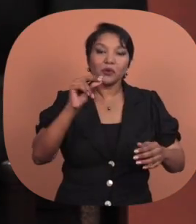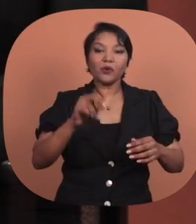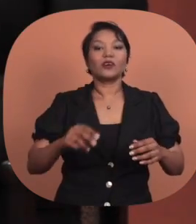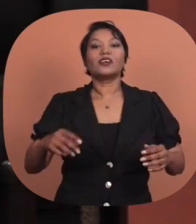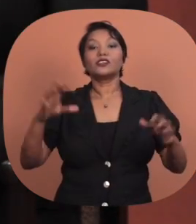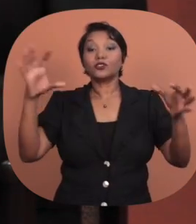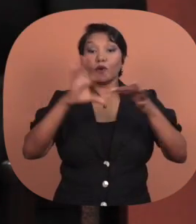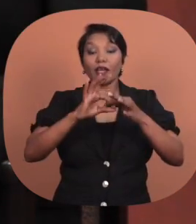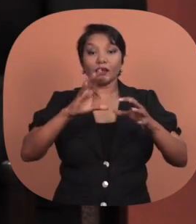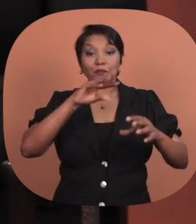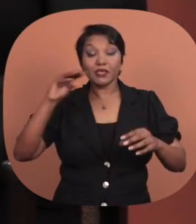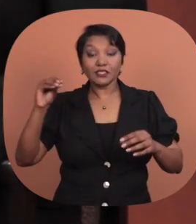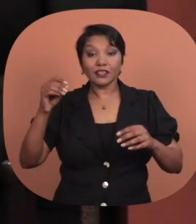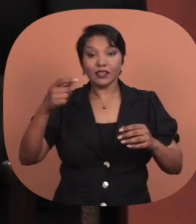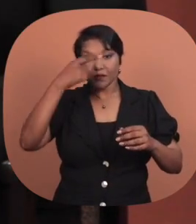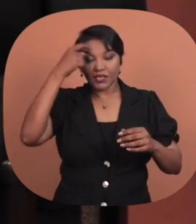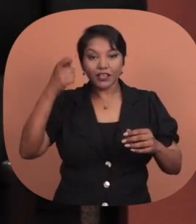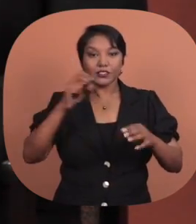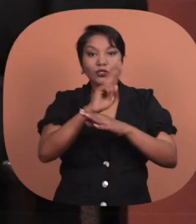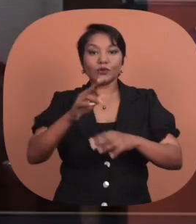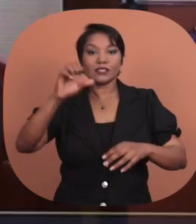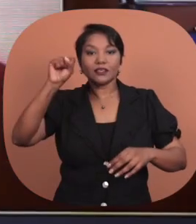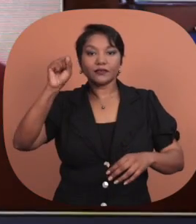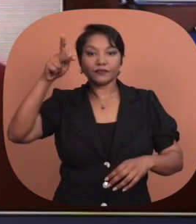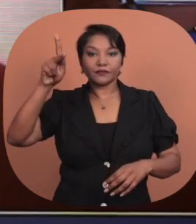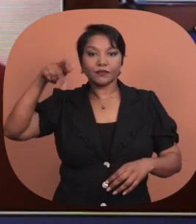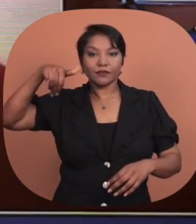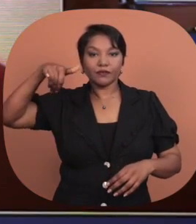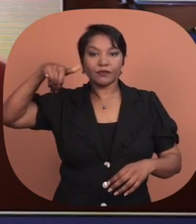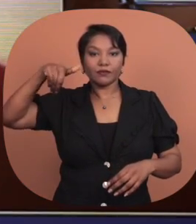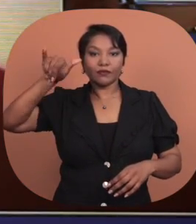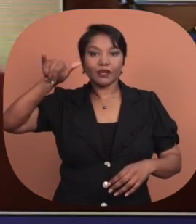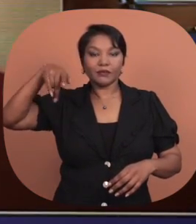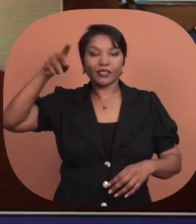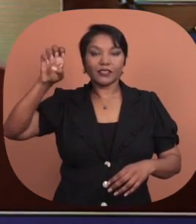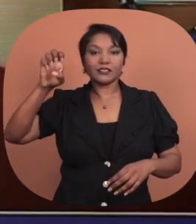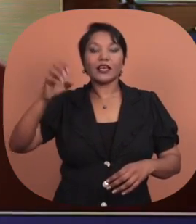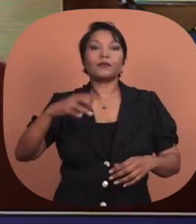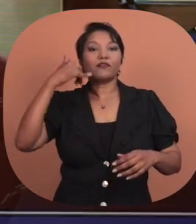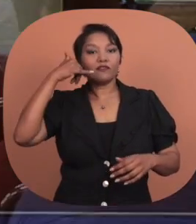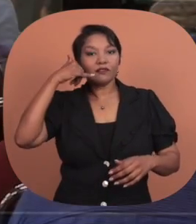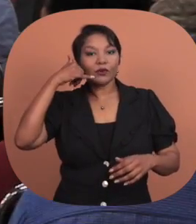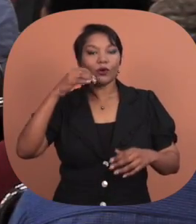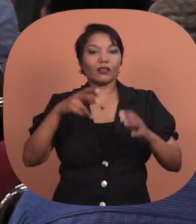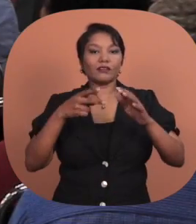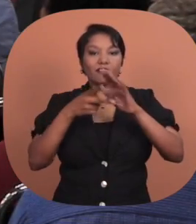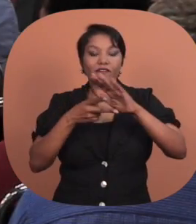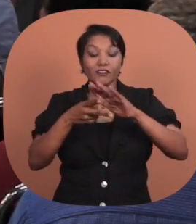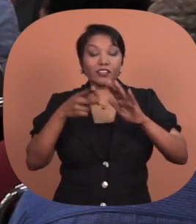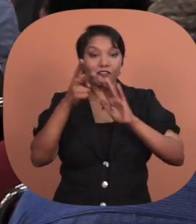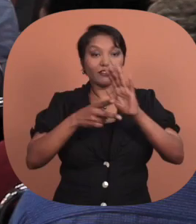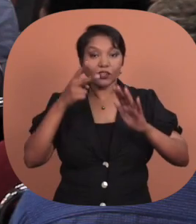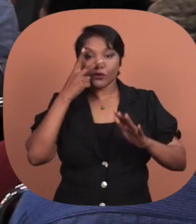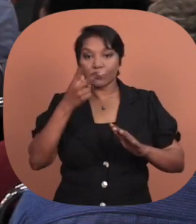with which business can be conducted via a virtual connection. In addition to the salient points raised during her